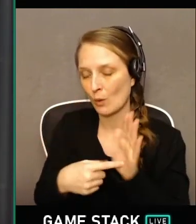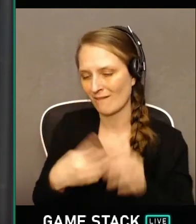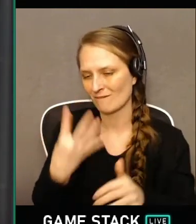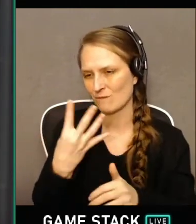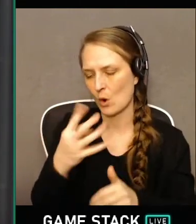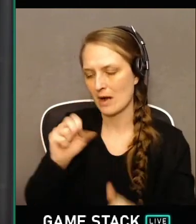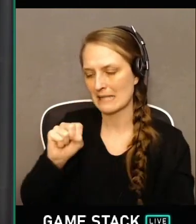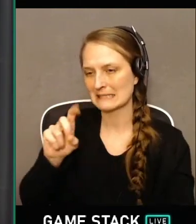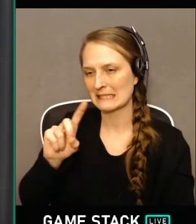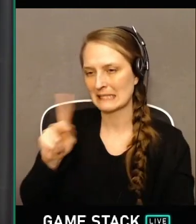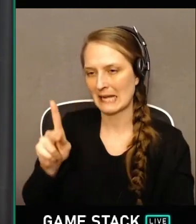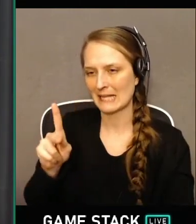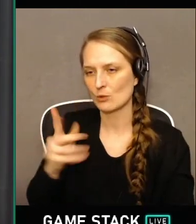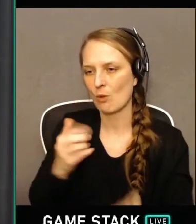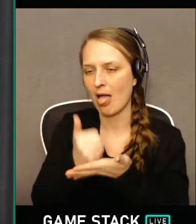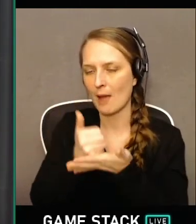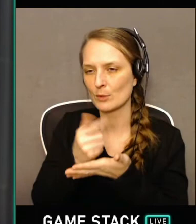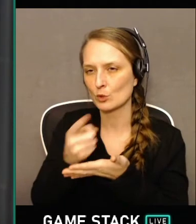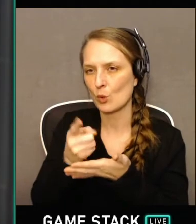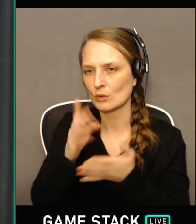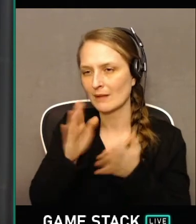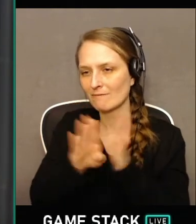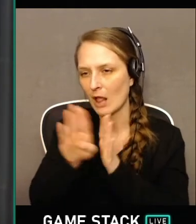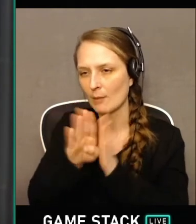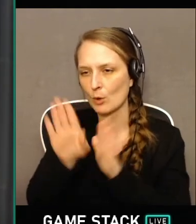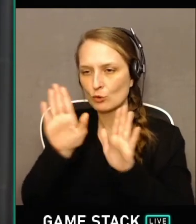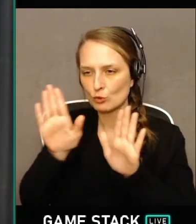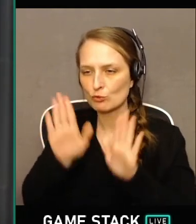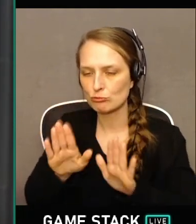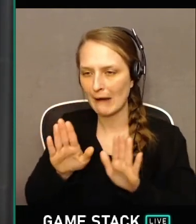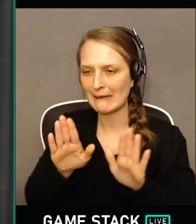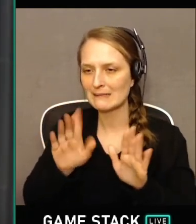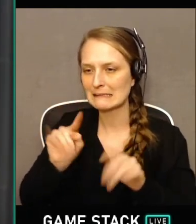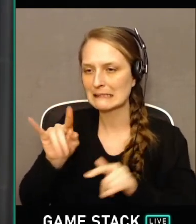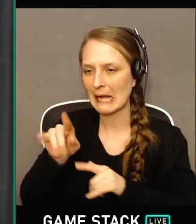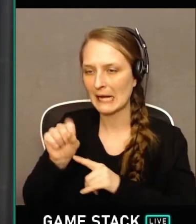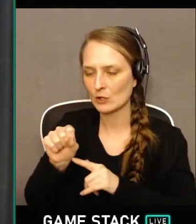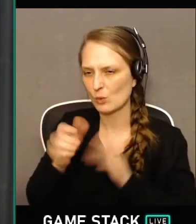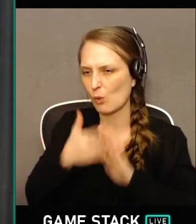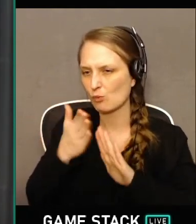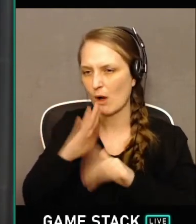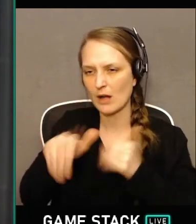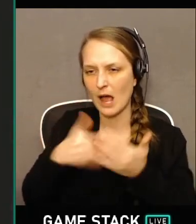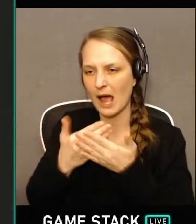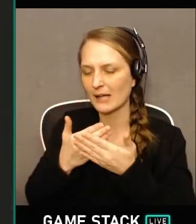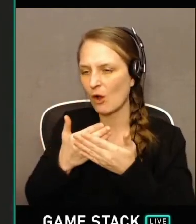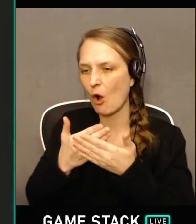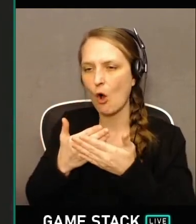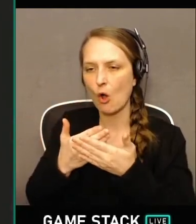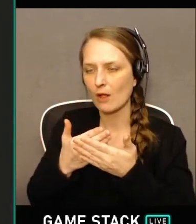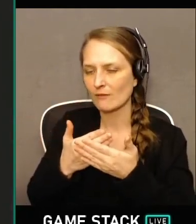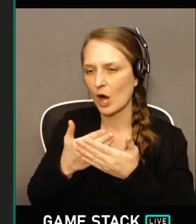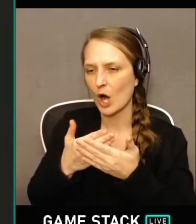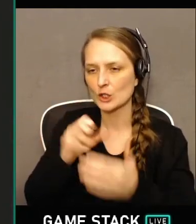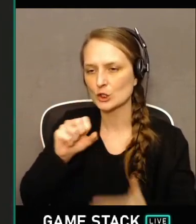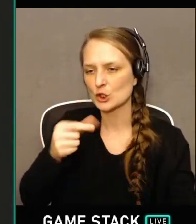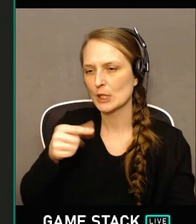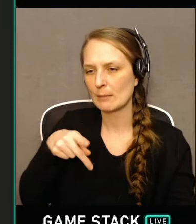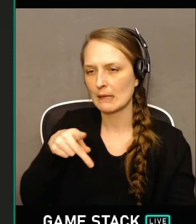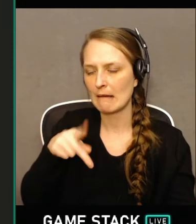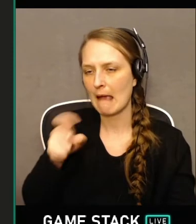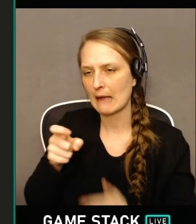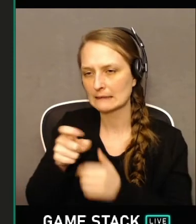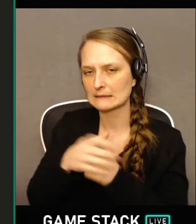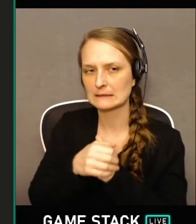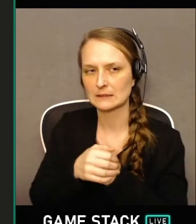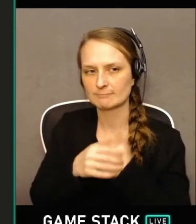that will help you develop great DirectX 12 Ultimate titles and will run on all of our RTX GPUs, RTX GI,